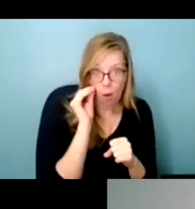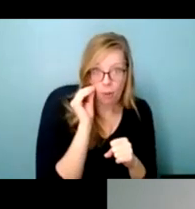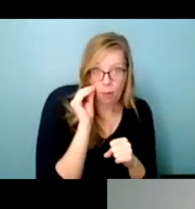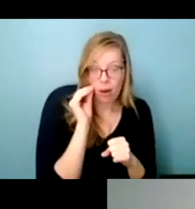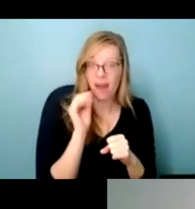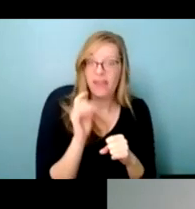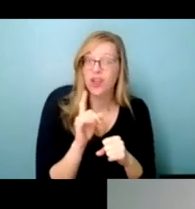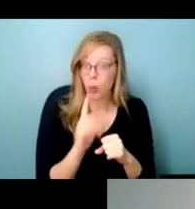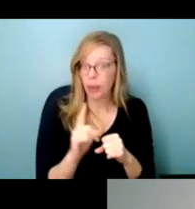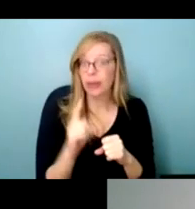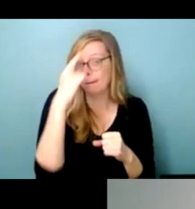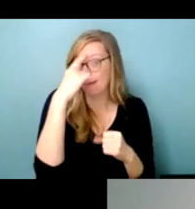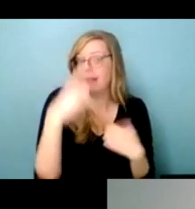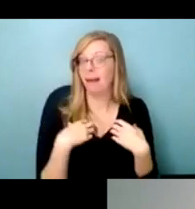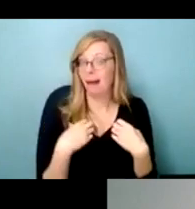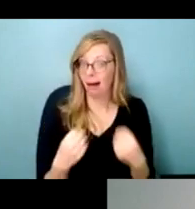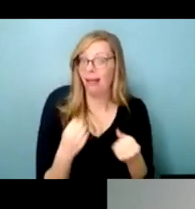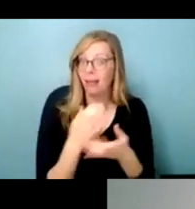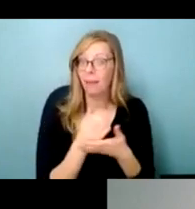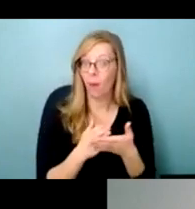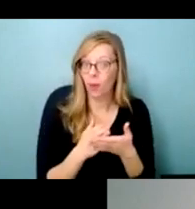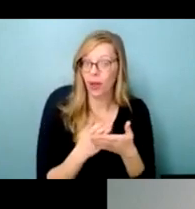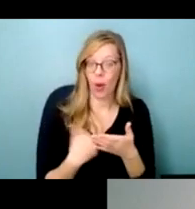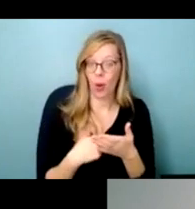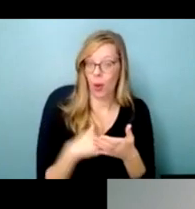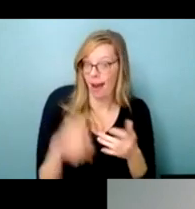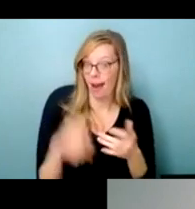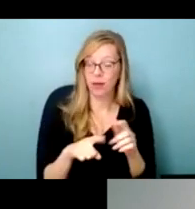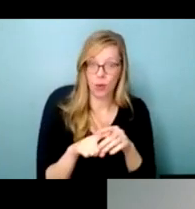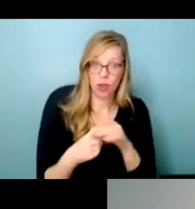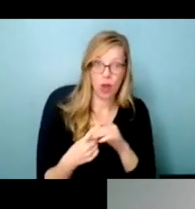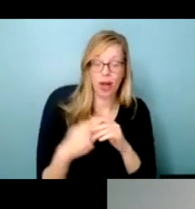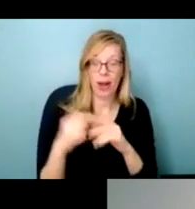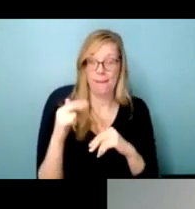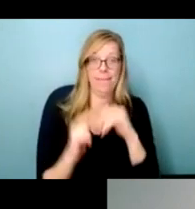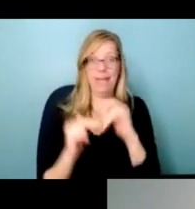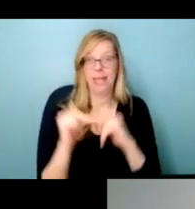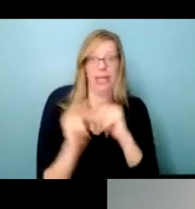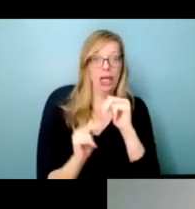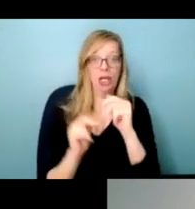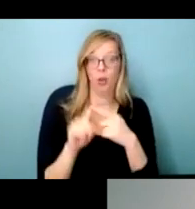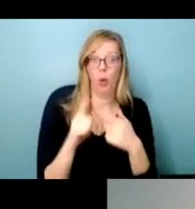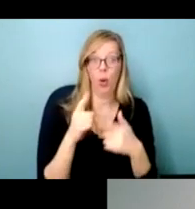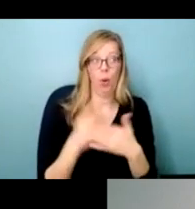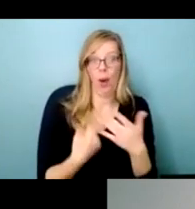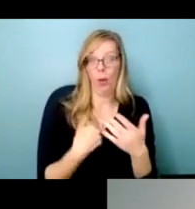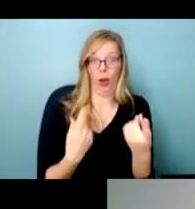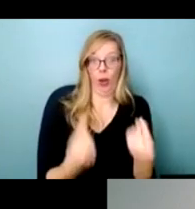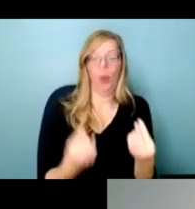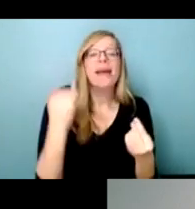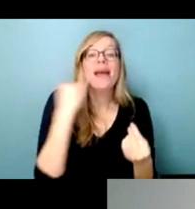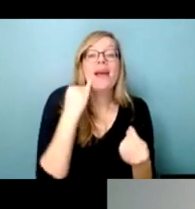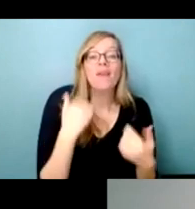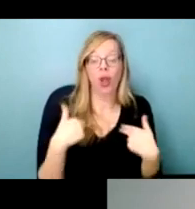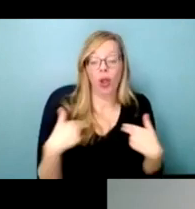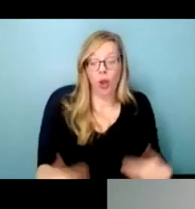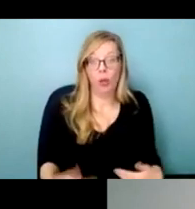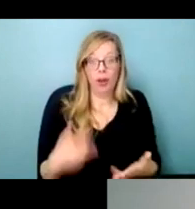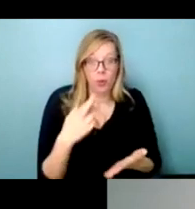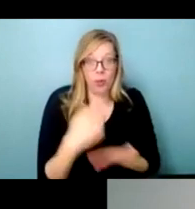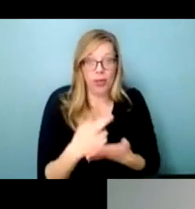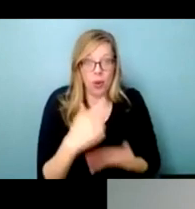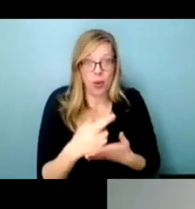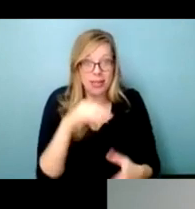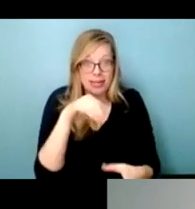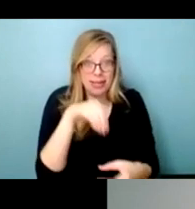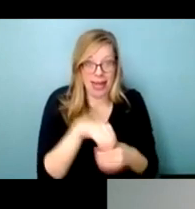real mental health component we have to start building into every single thing that we're doing. So when we're doing human resources in our workplaces, we